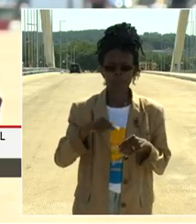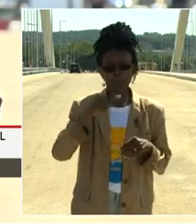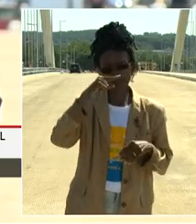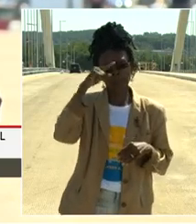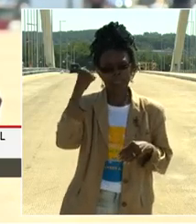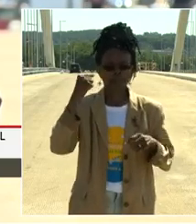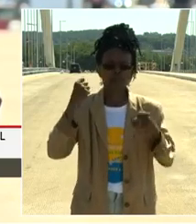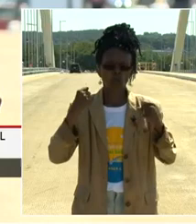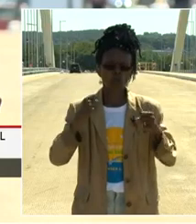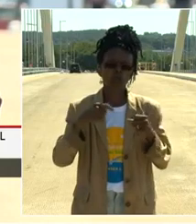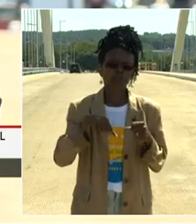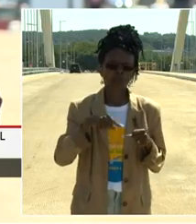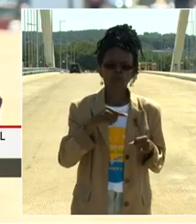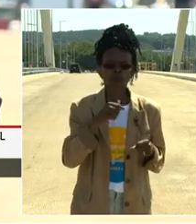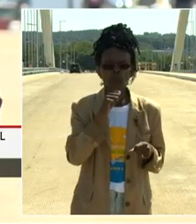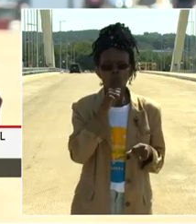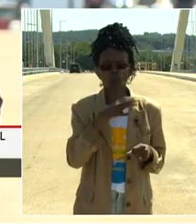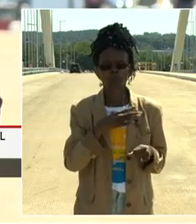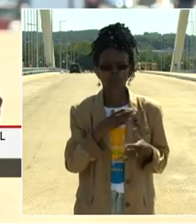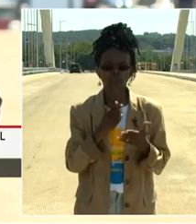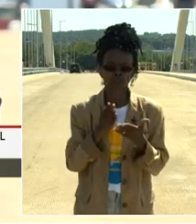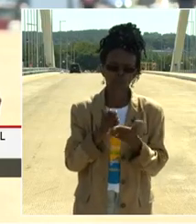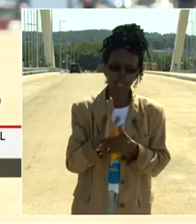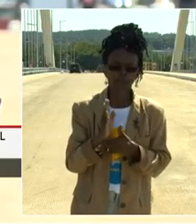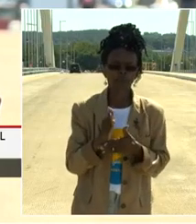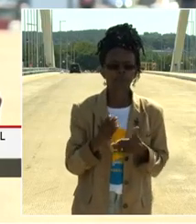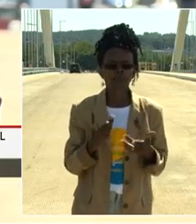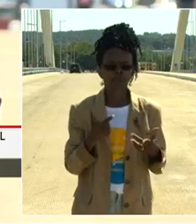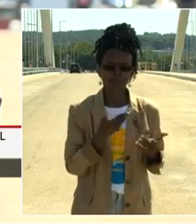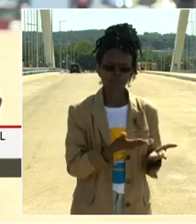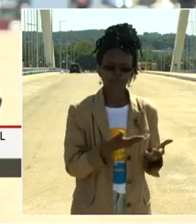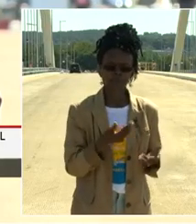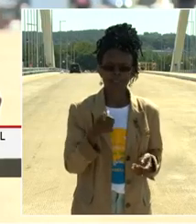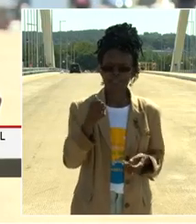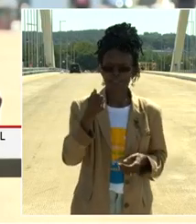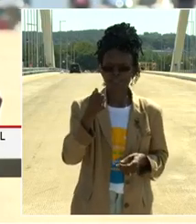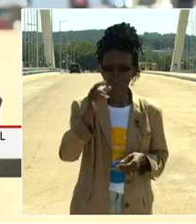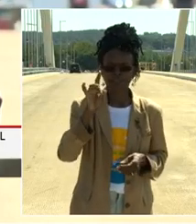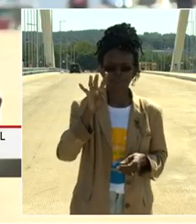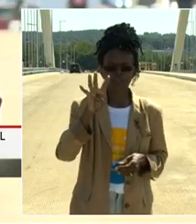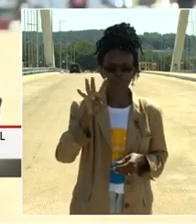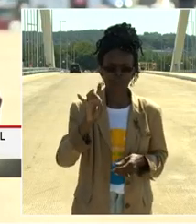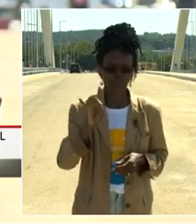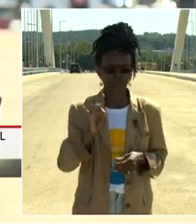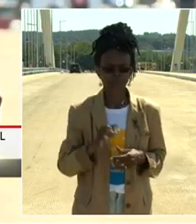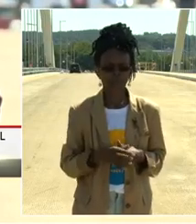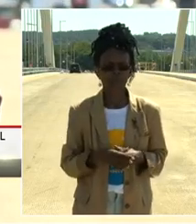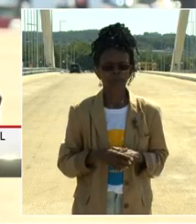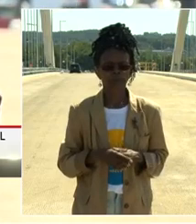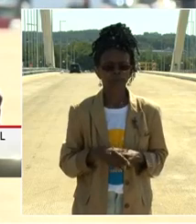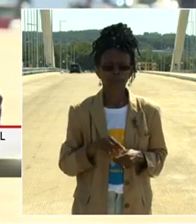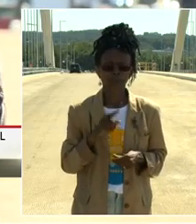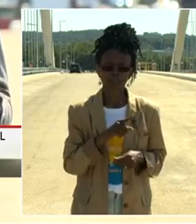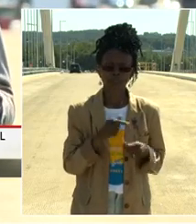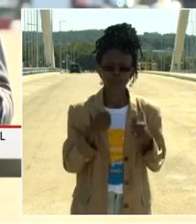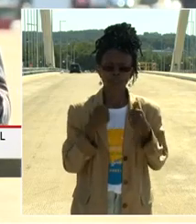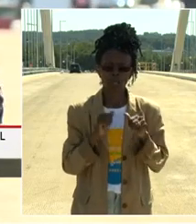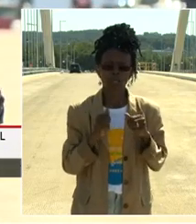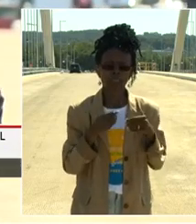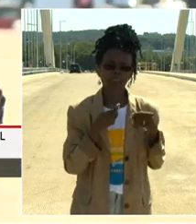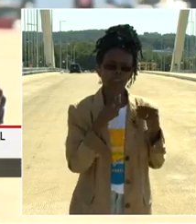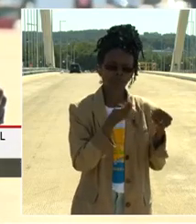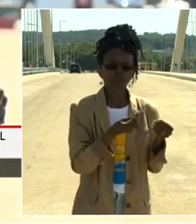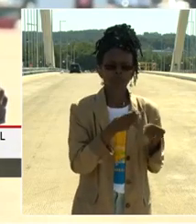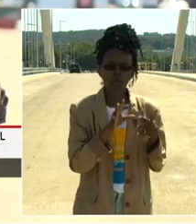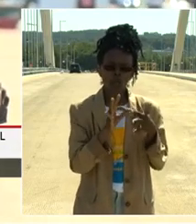convention in 1848. Now, they tried to give him an opportunity to vote, and he told them simply, if the women